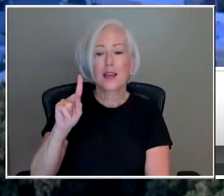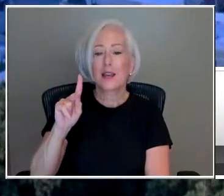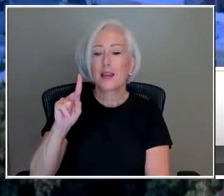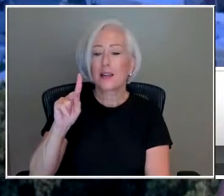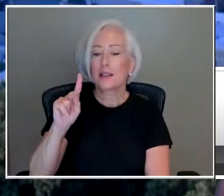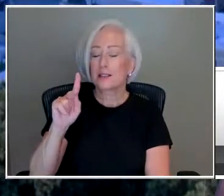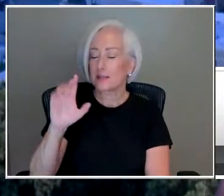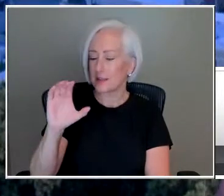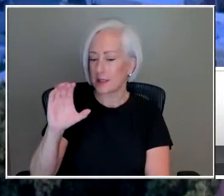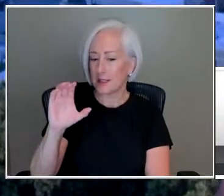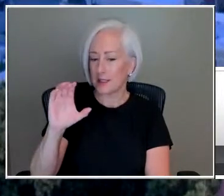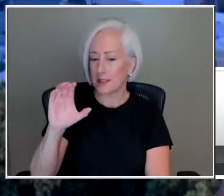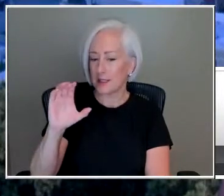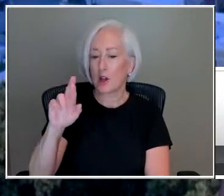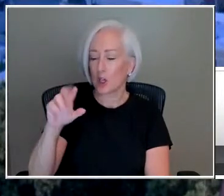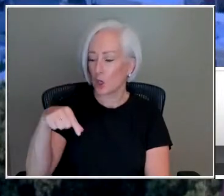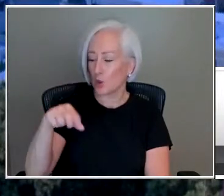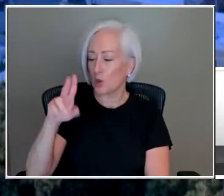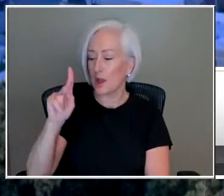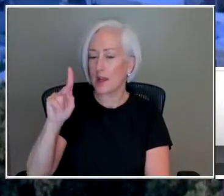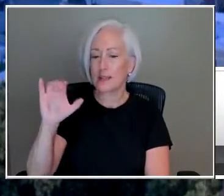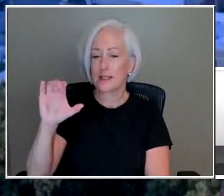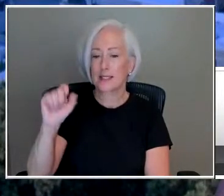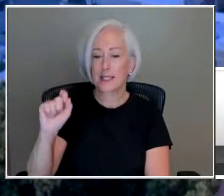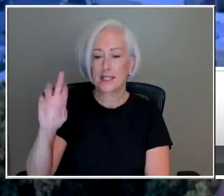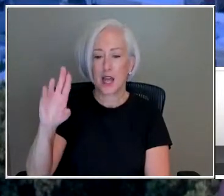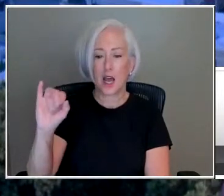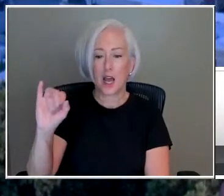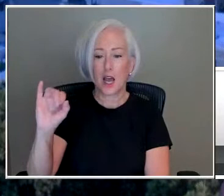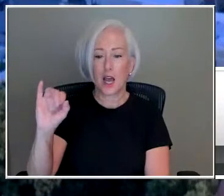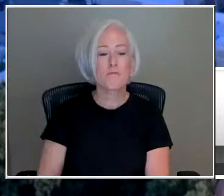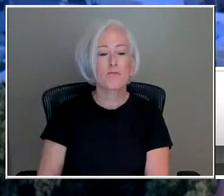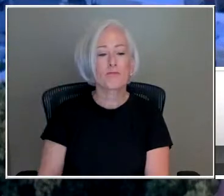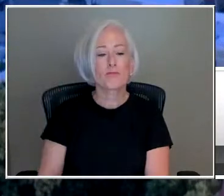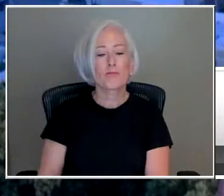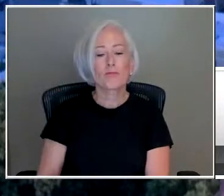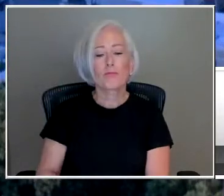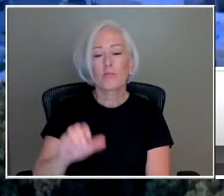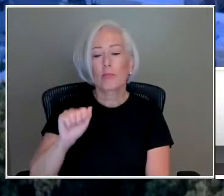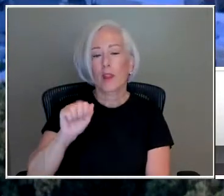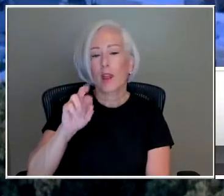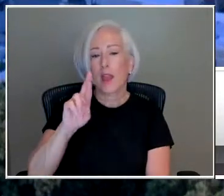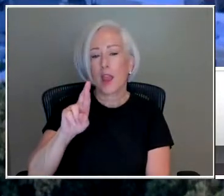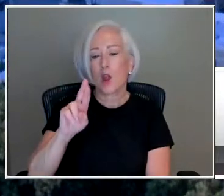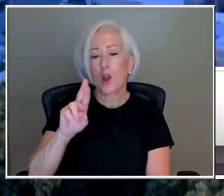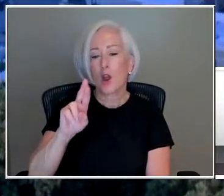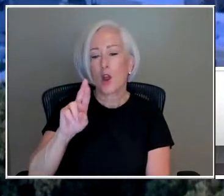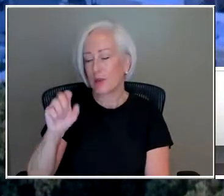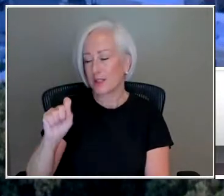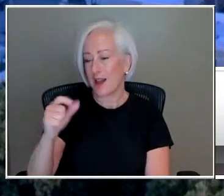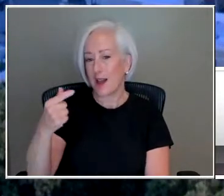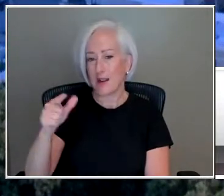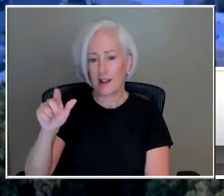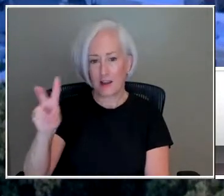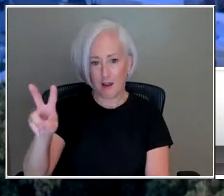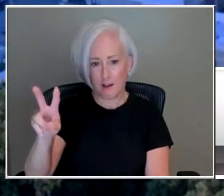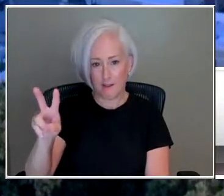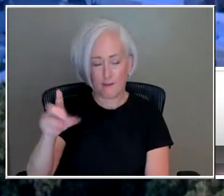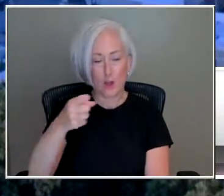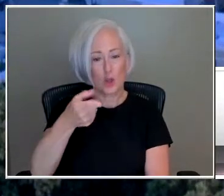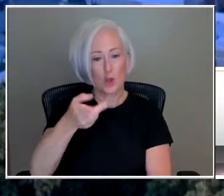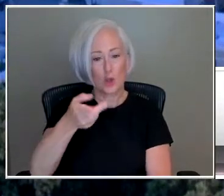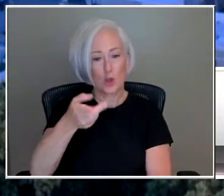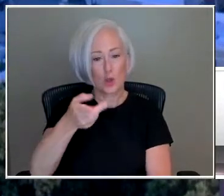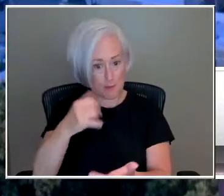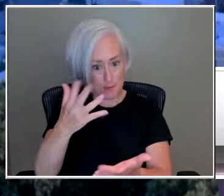marc.org. There is, if you want, there is a place to sign up, and you can click that on our